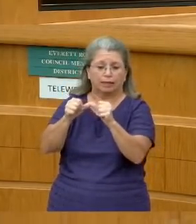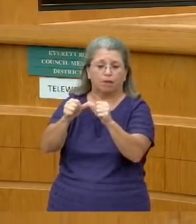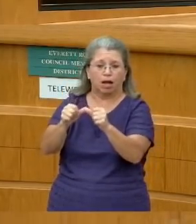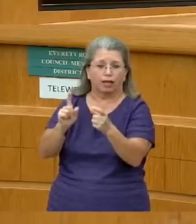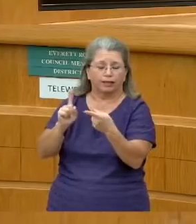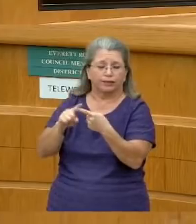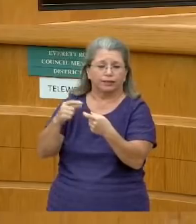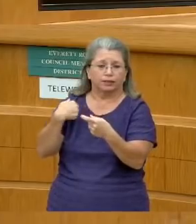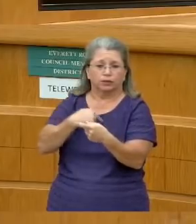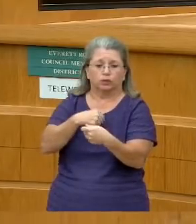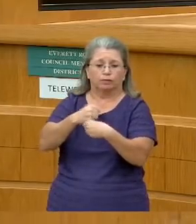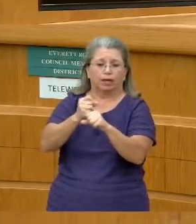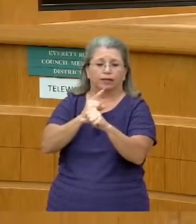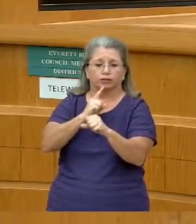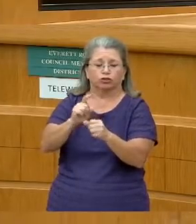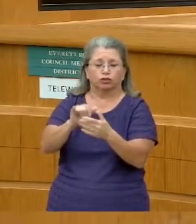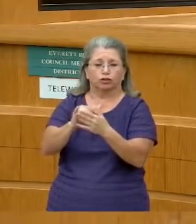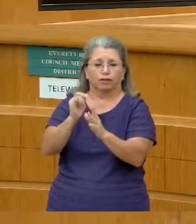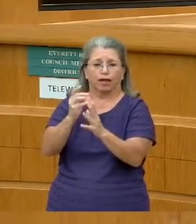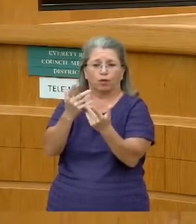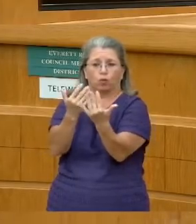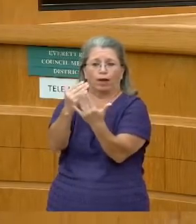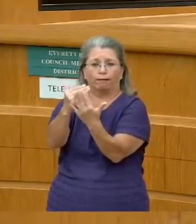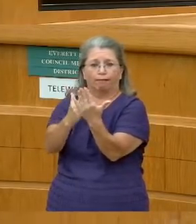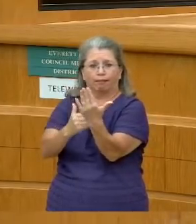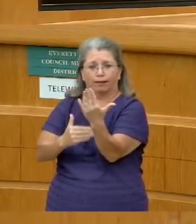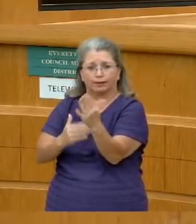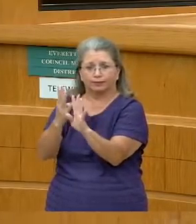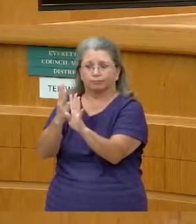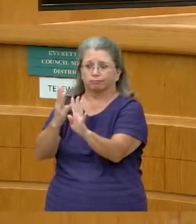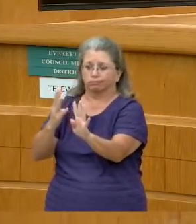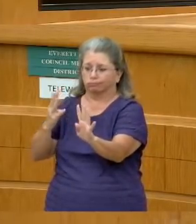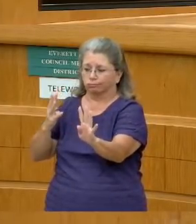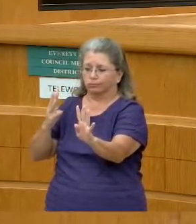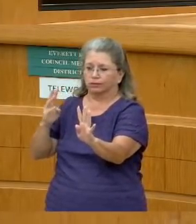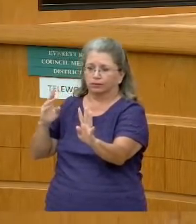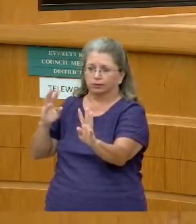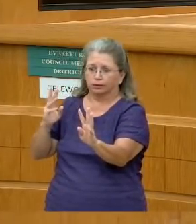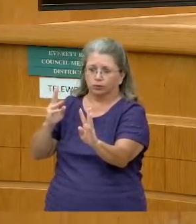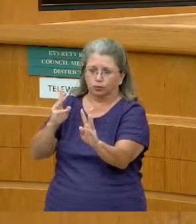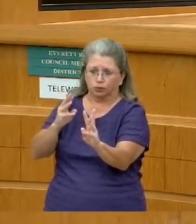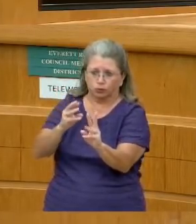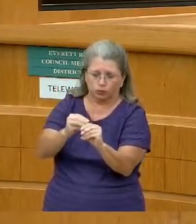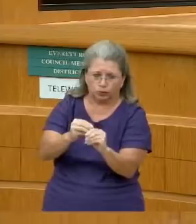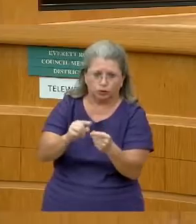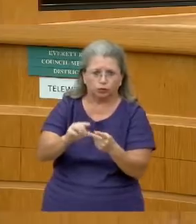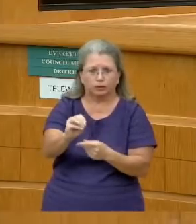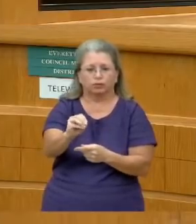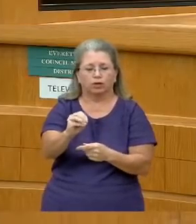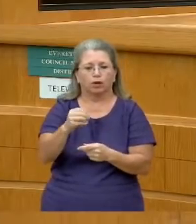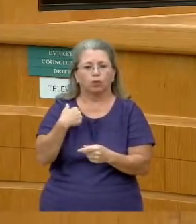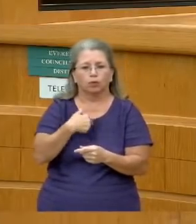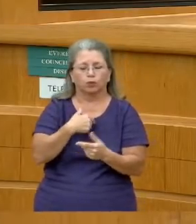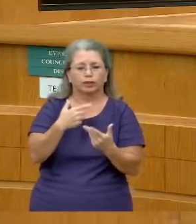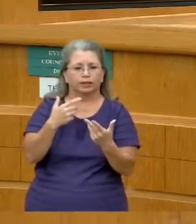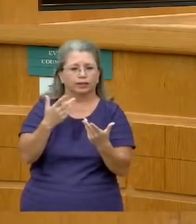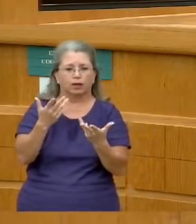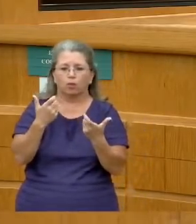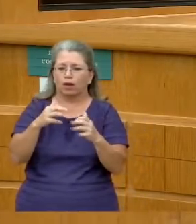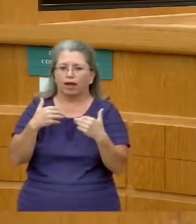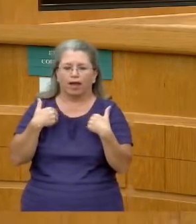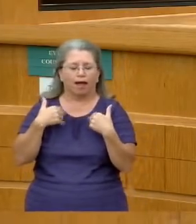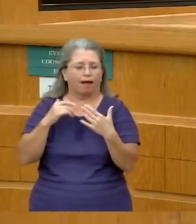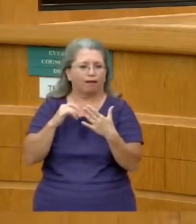that line, is completely down back to zero. We need to get back to status quo again and not